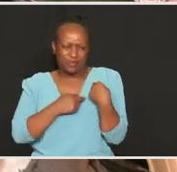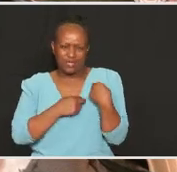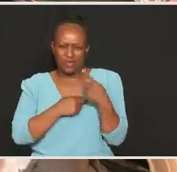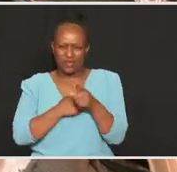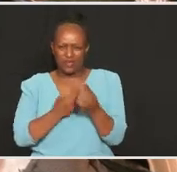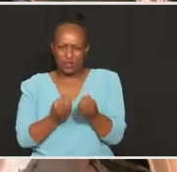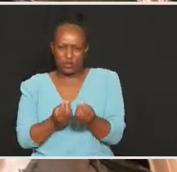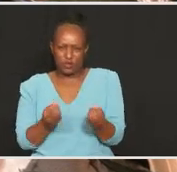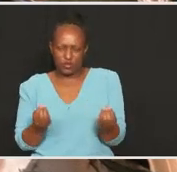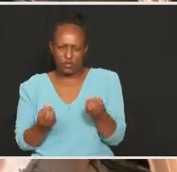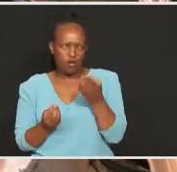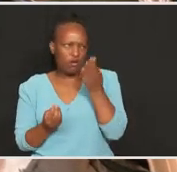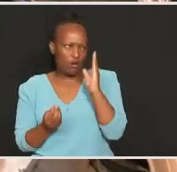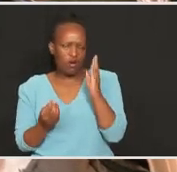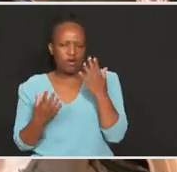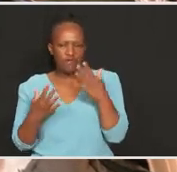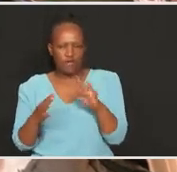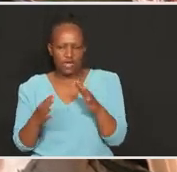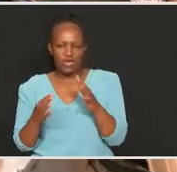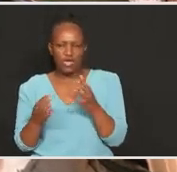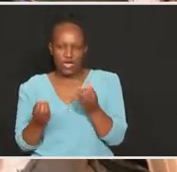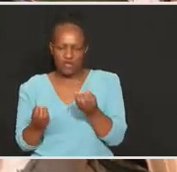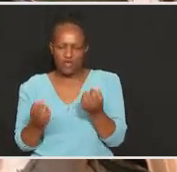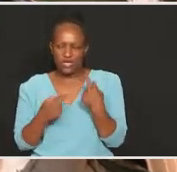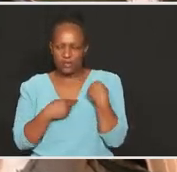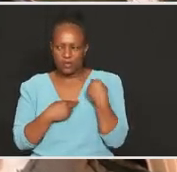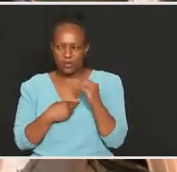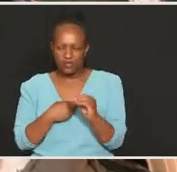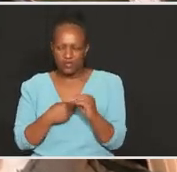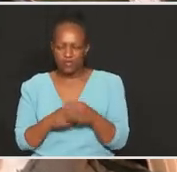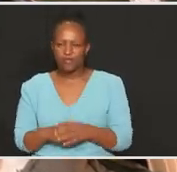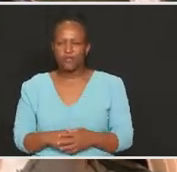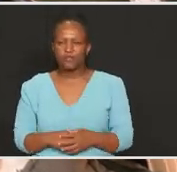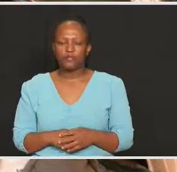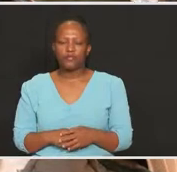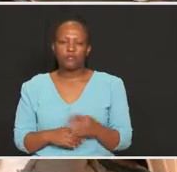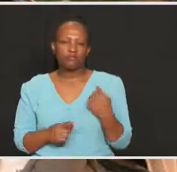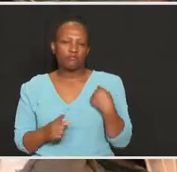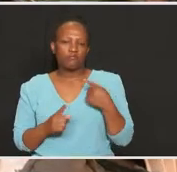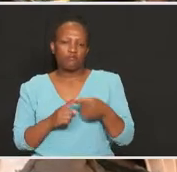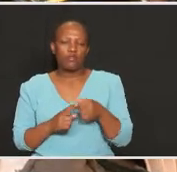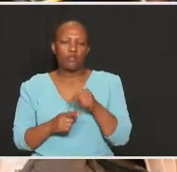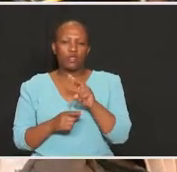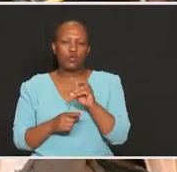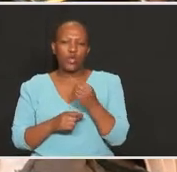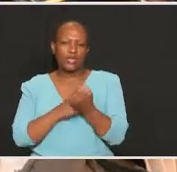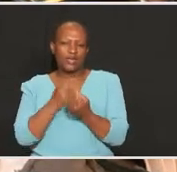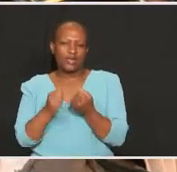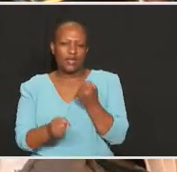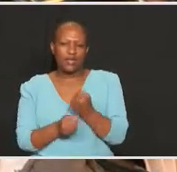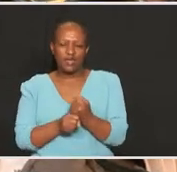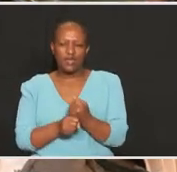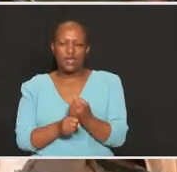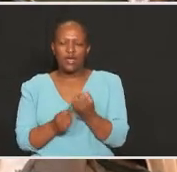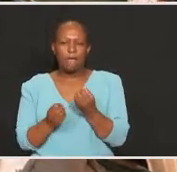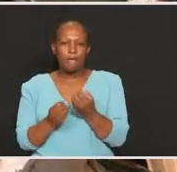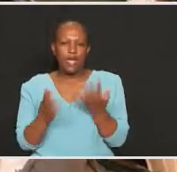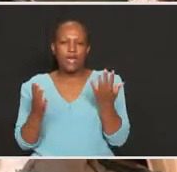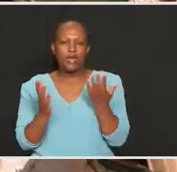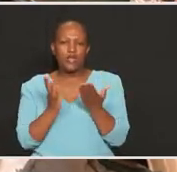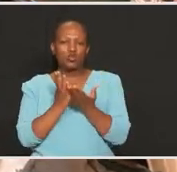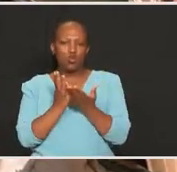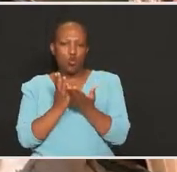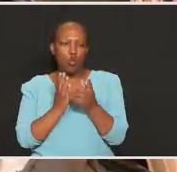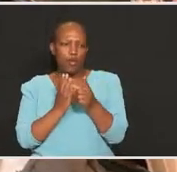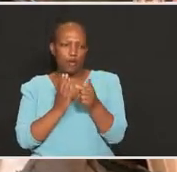children that God has made them responsible for over the last 20 years I have come to know many homeschooling parents and I can